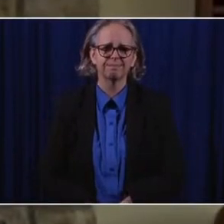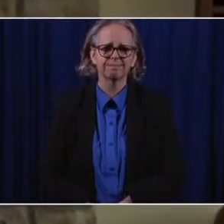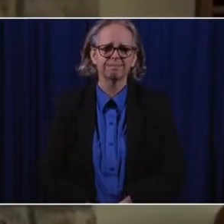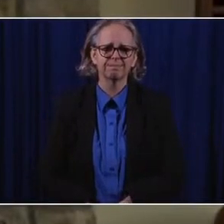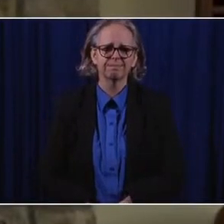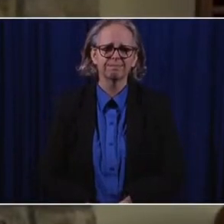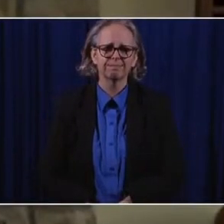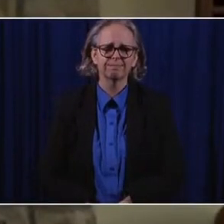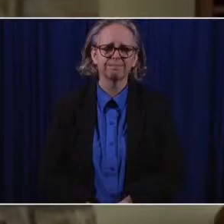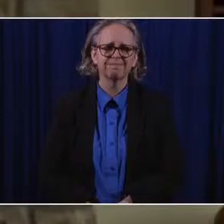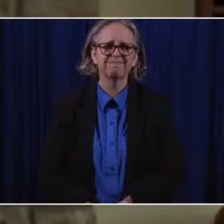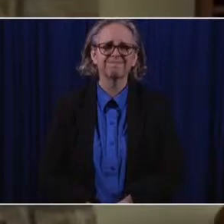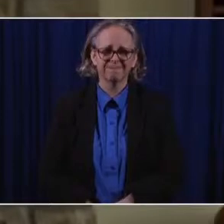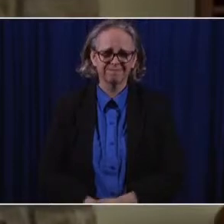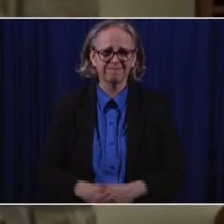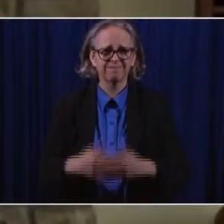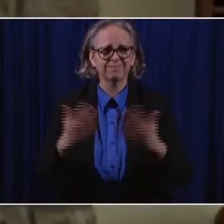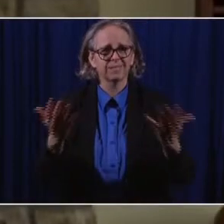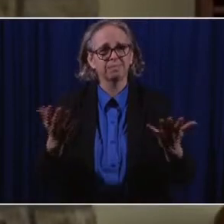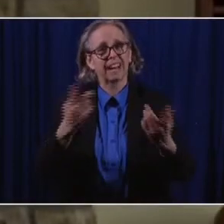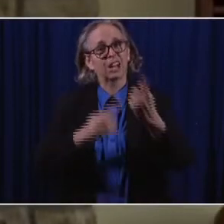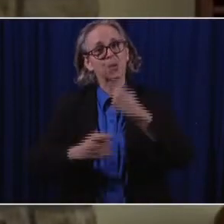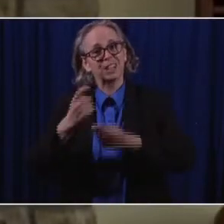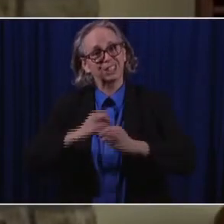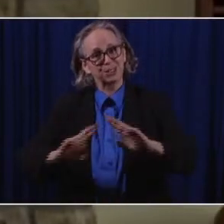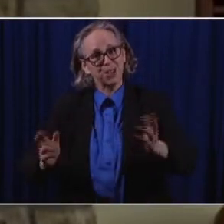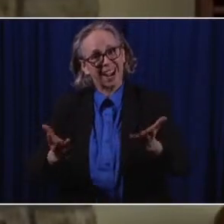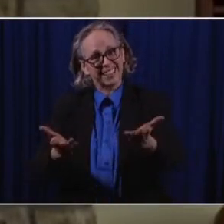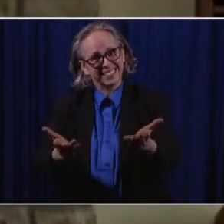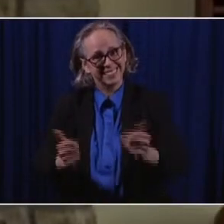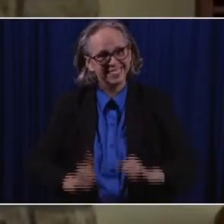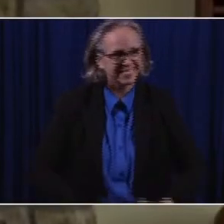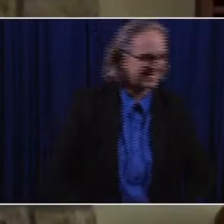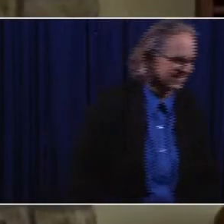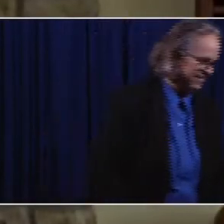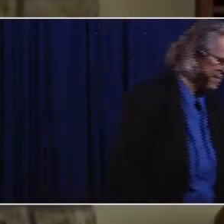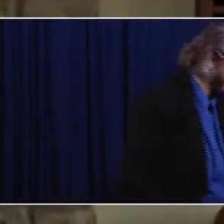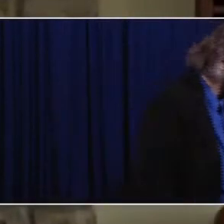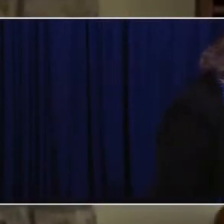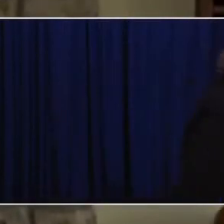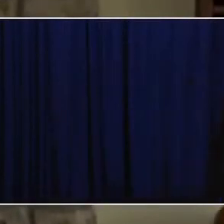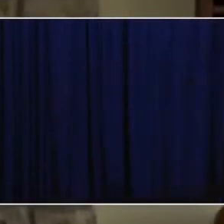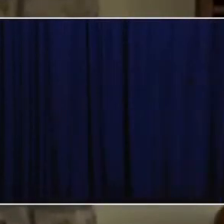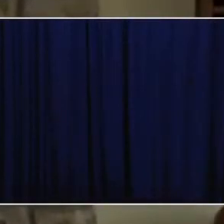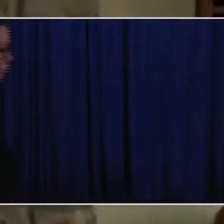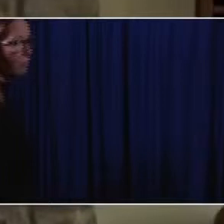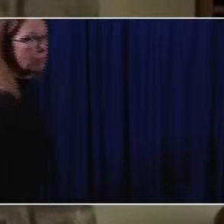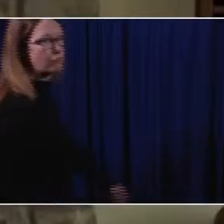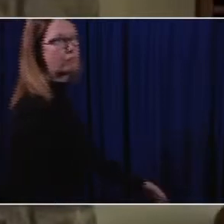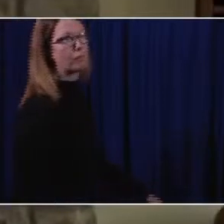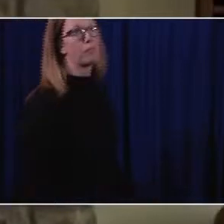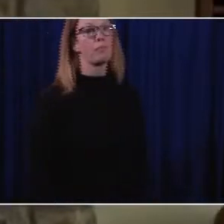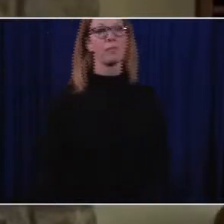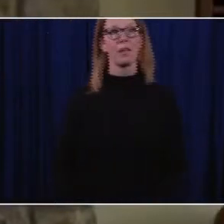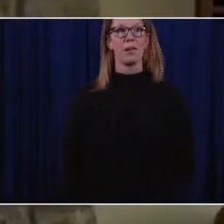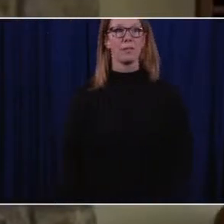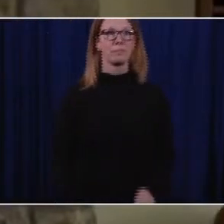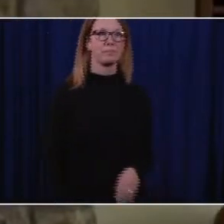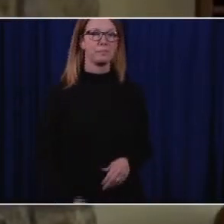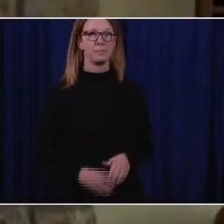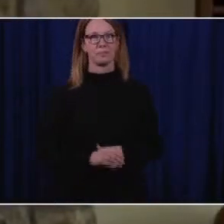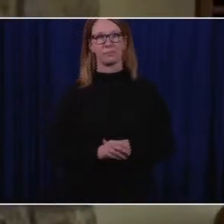We are ready for questions. Governor, first question today is from Luis Gill at Ohio Latino Television.